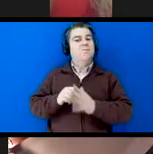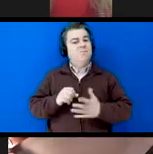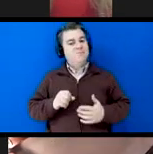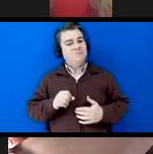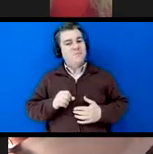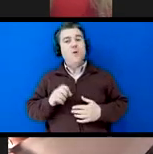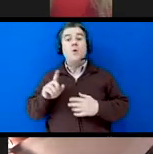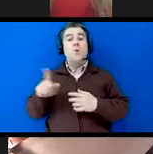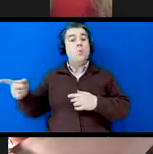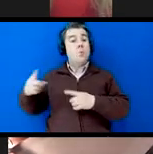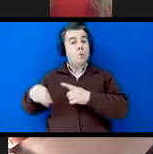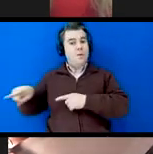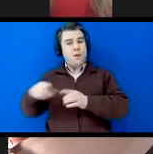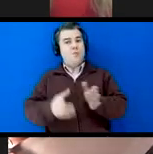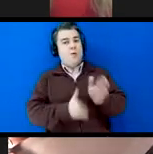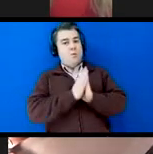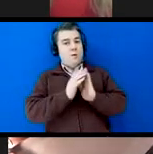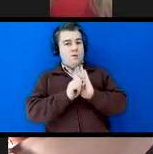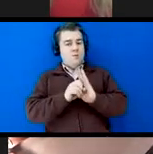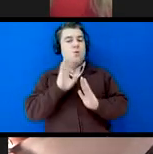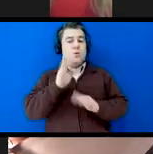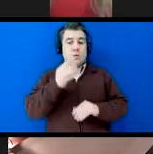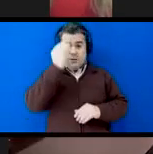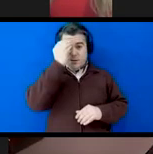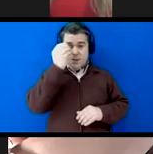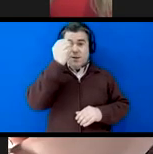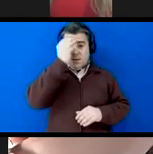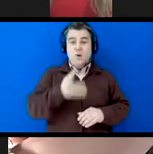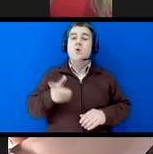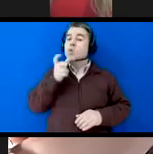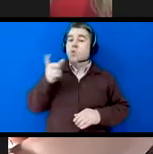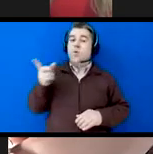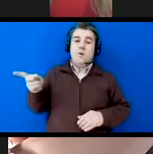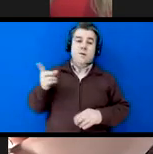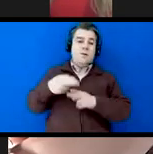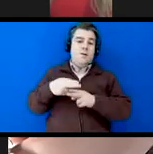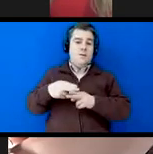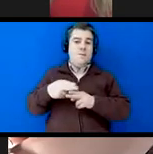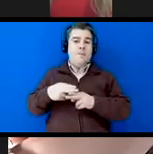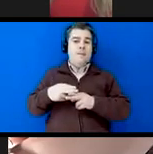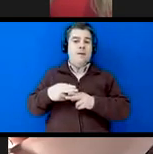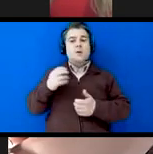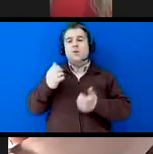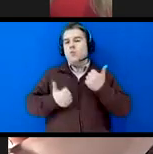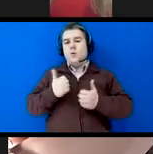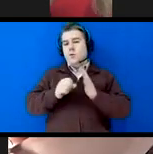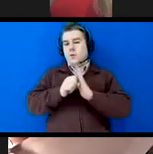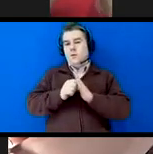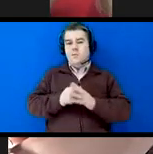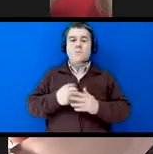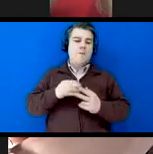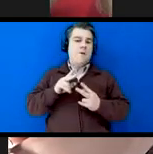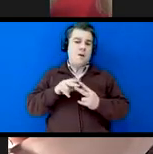sample request. First of all, it's going to tell you who the prospect name is and what the actual sample is. And you have a couple options